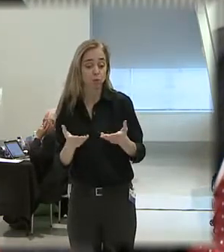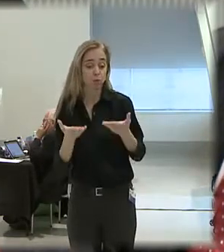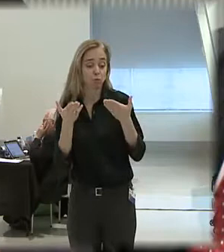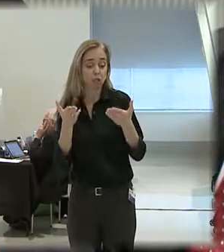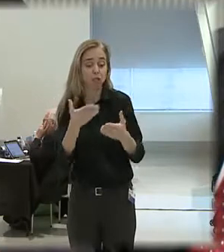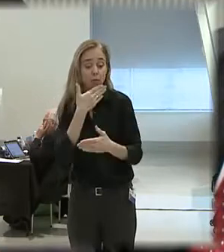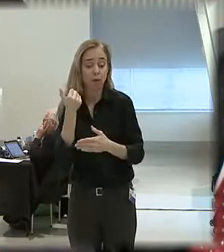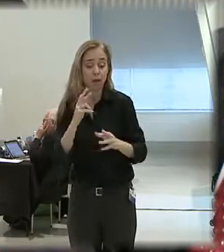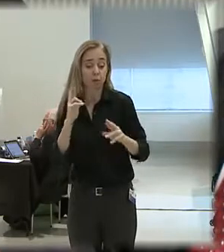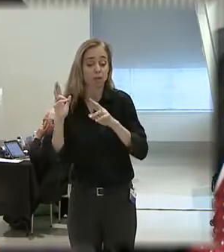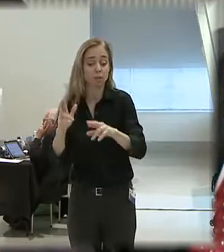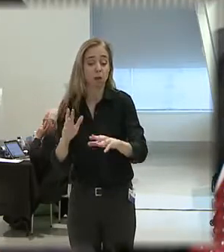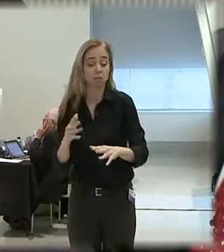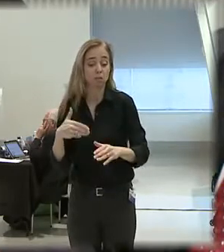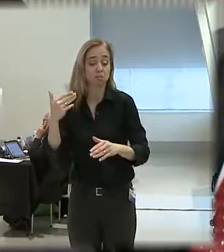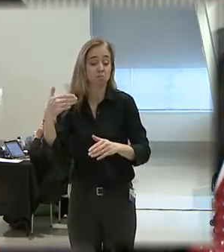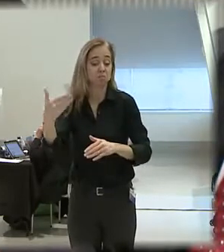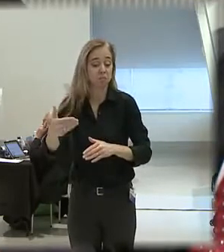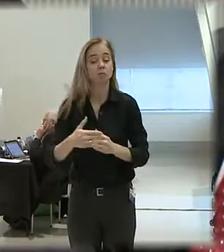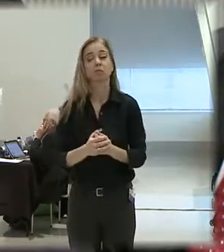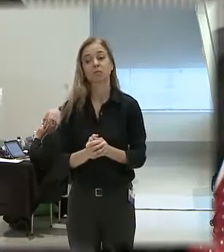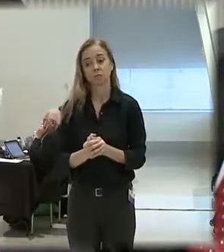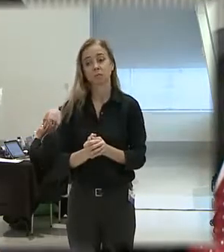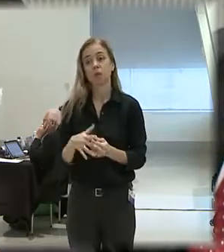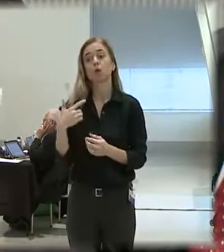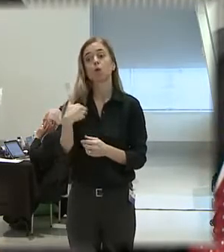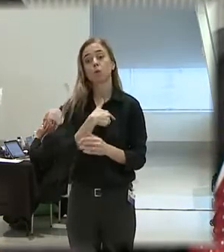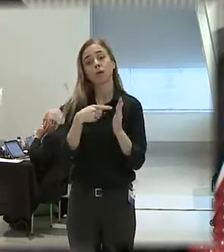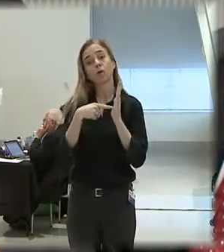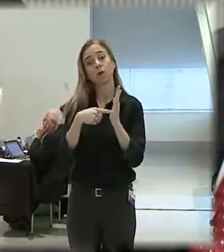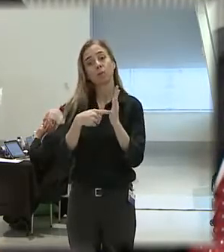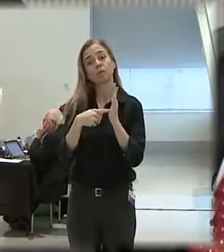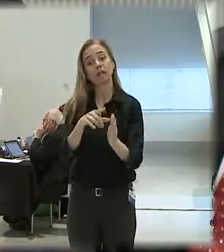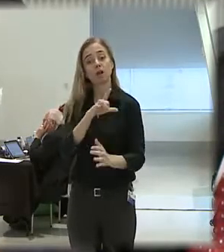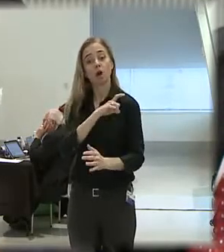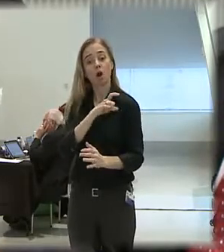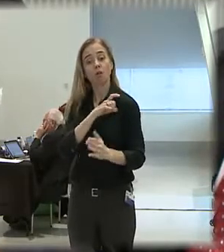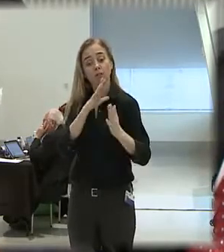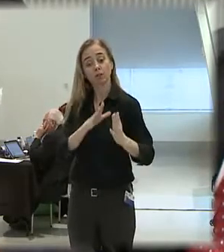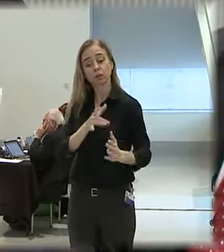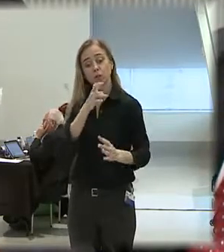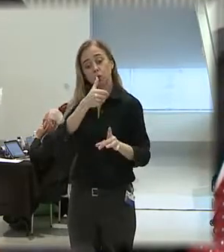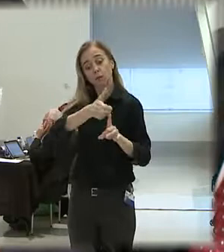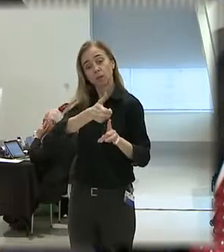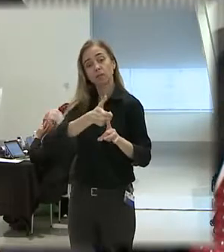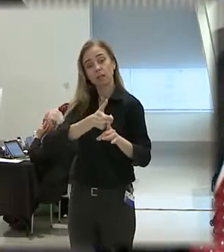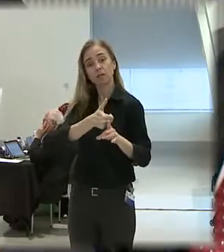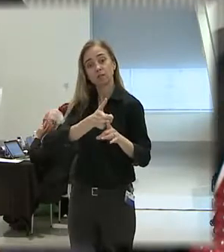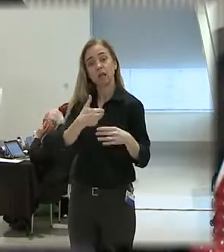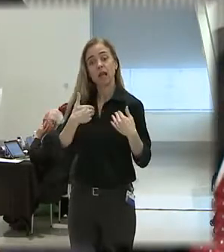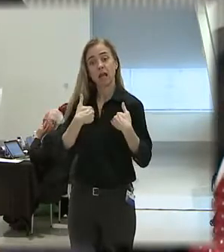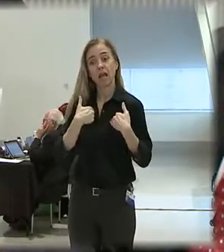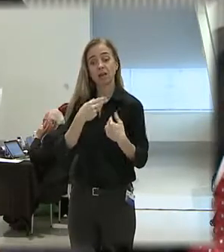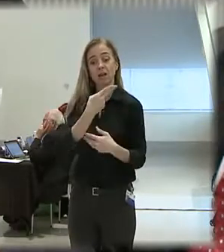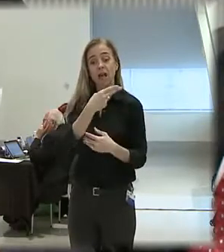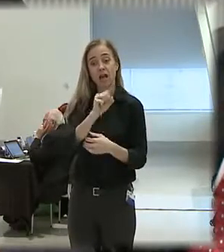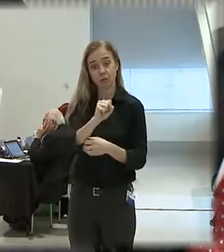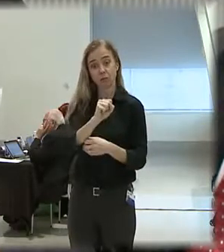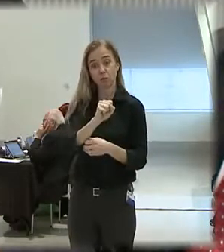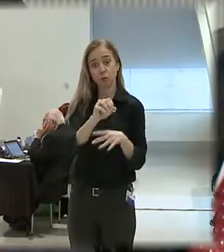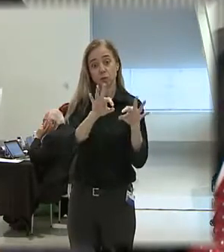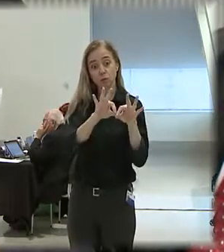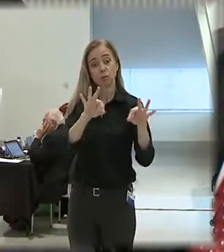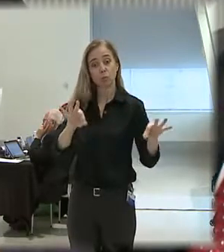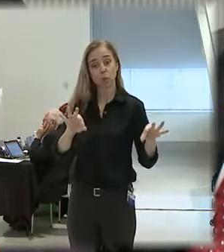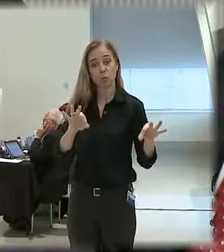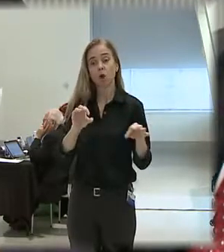a better response upon reading that. We represent officers who have obtained a high school